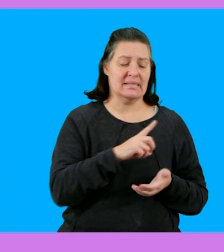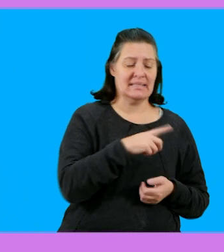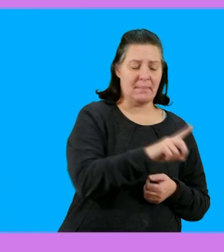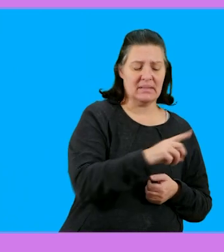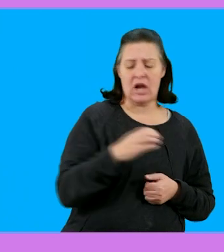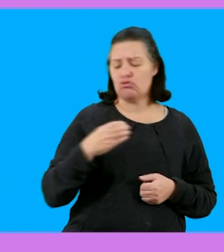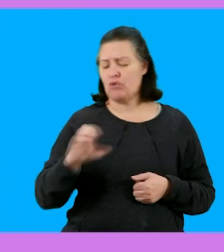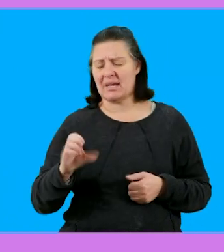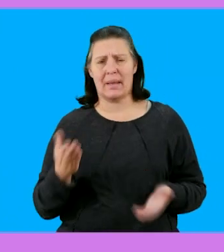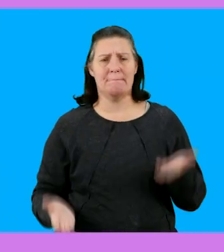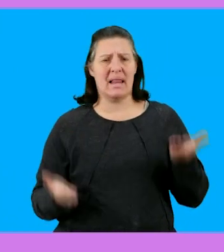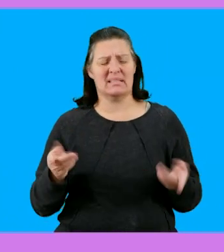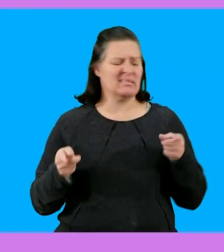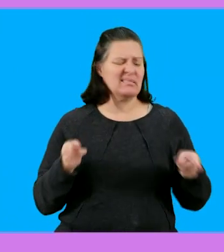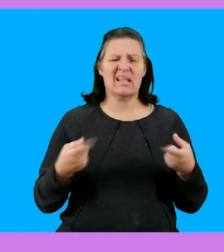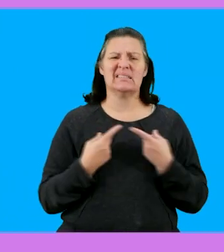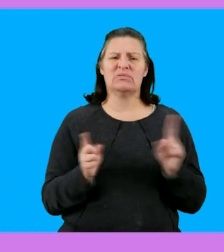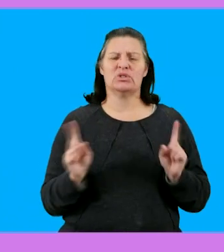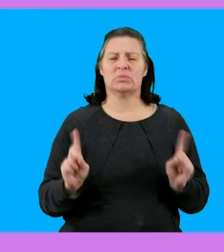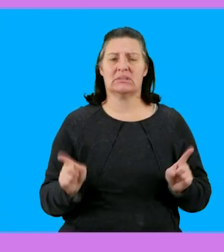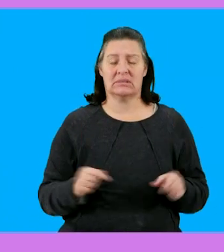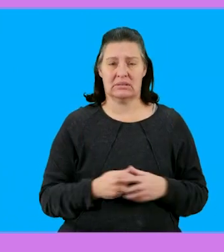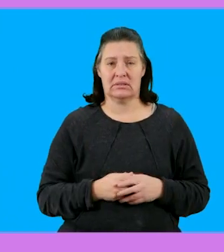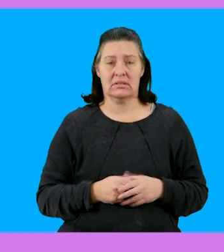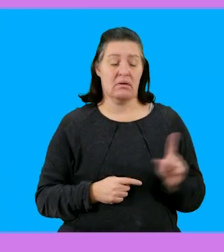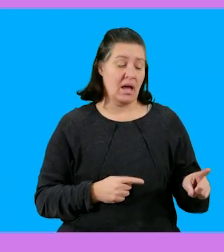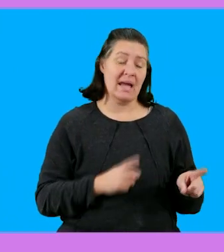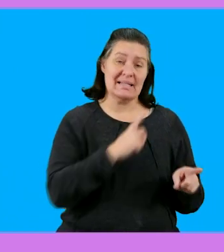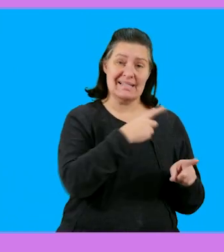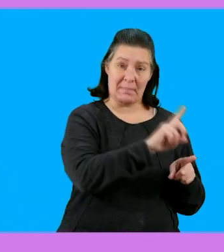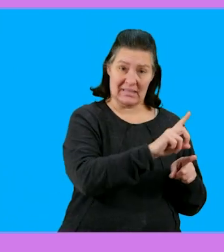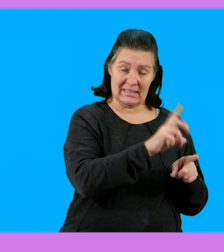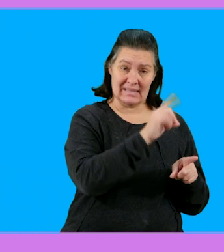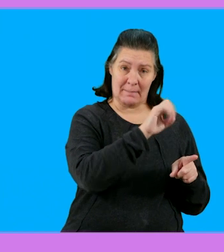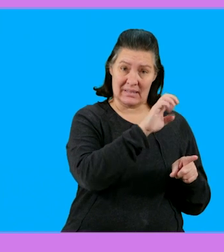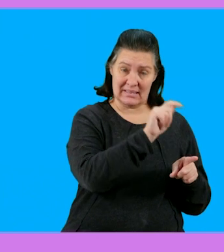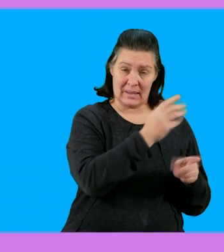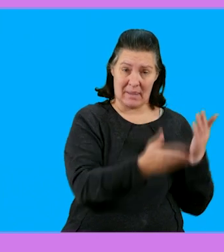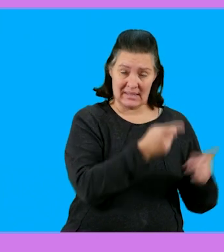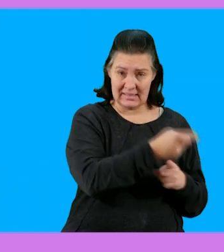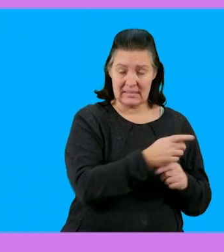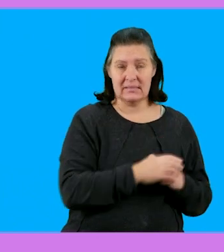debit and credit balance? Right, so let's do it like this. So when we look at the debit balance,